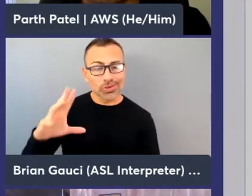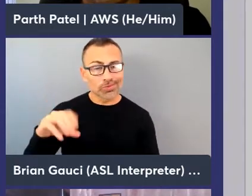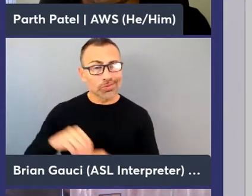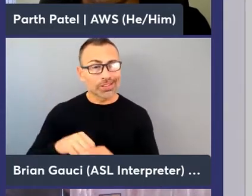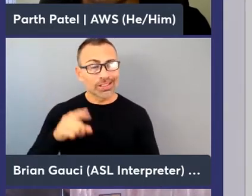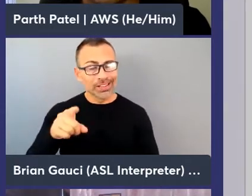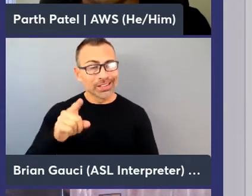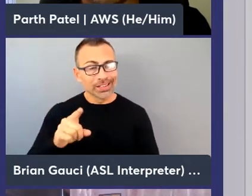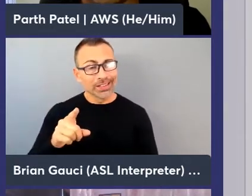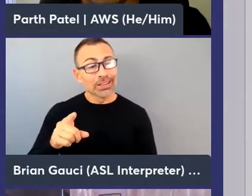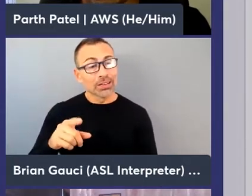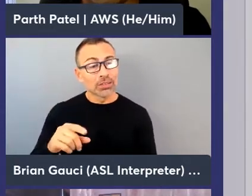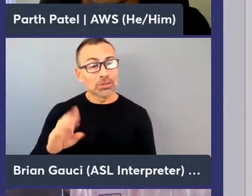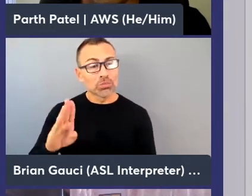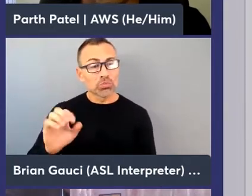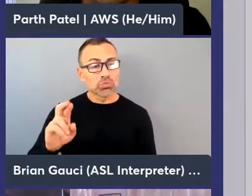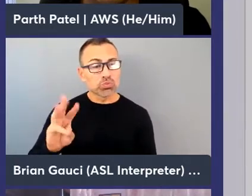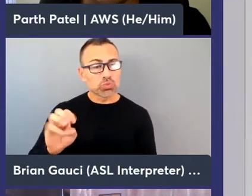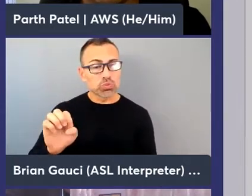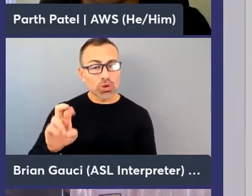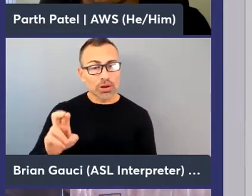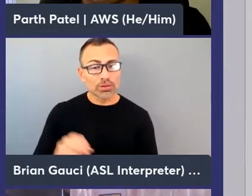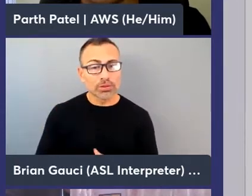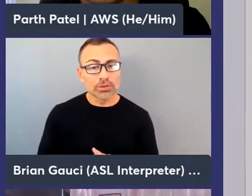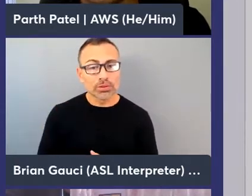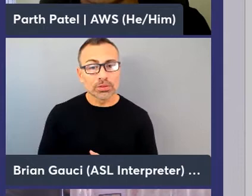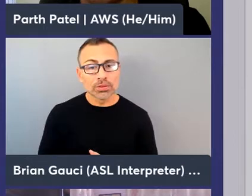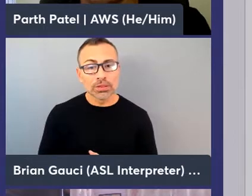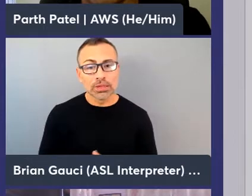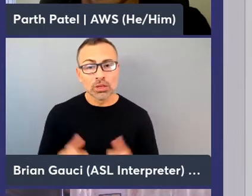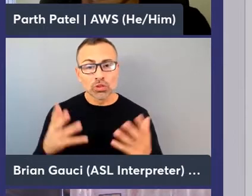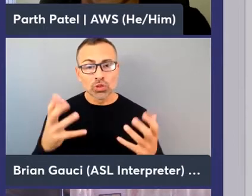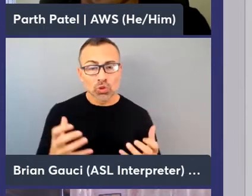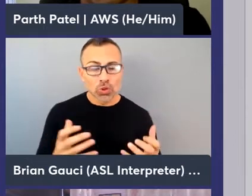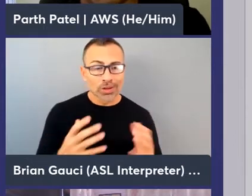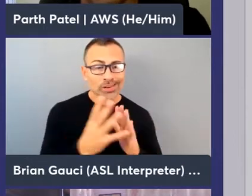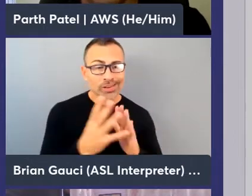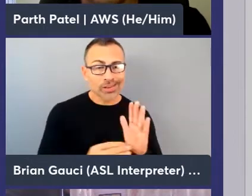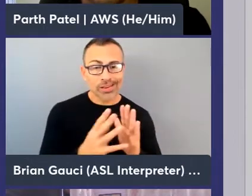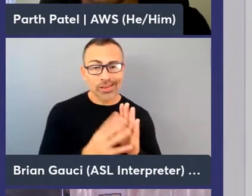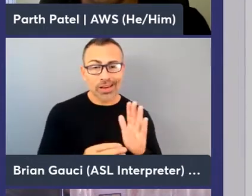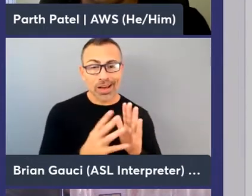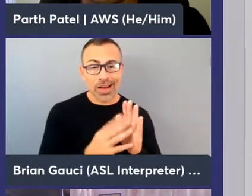that you want to just copy notebook or you want to copy the entire repository.